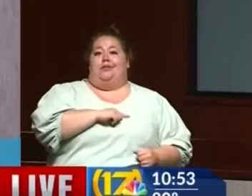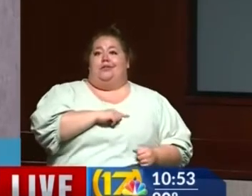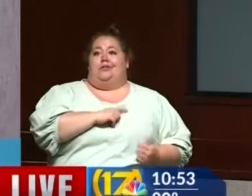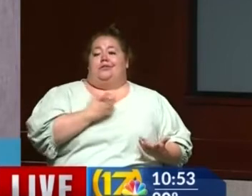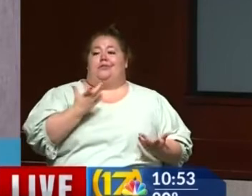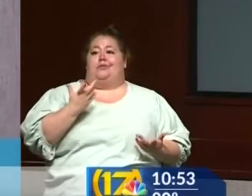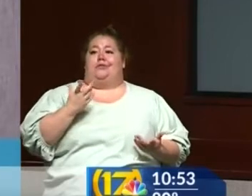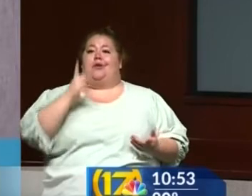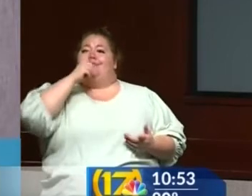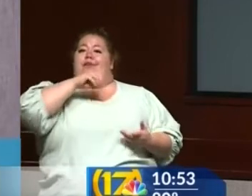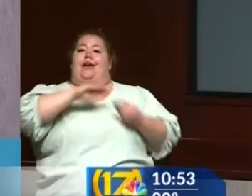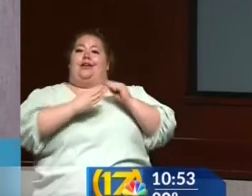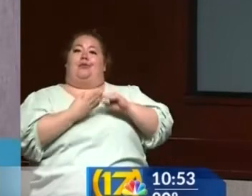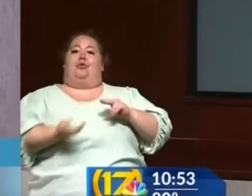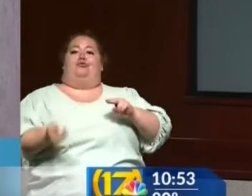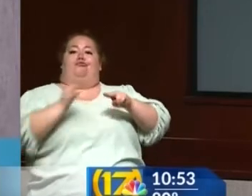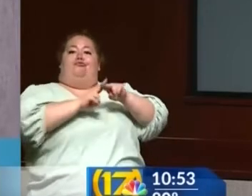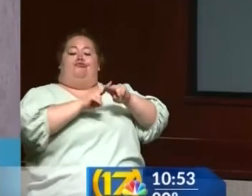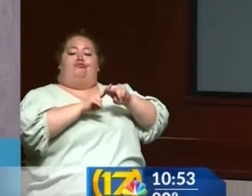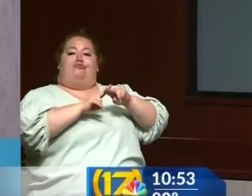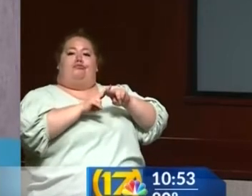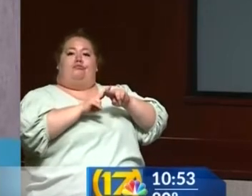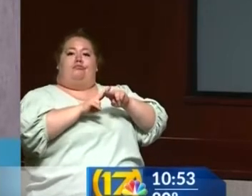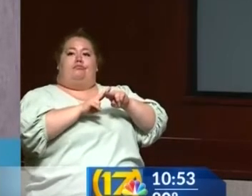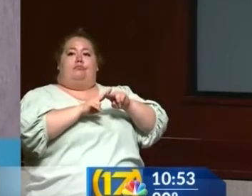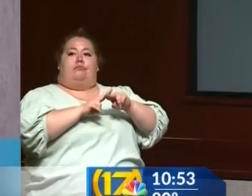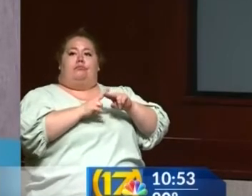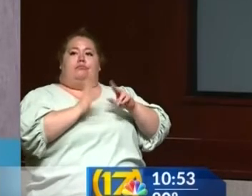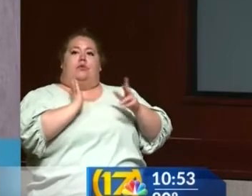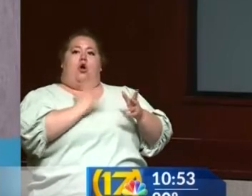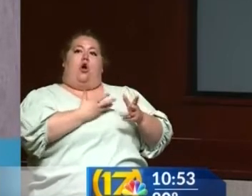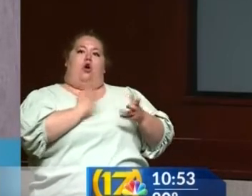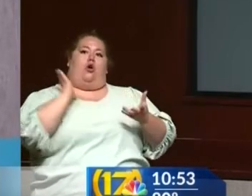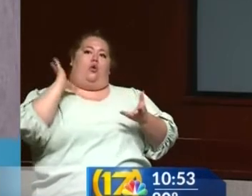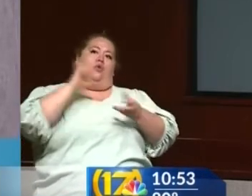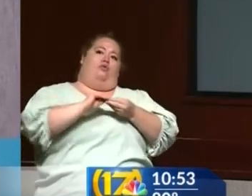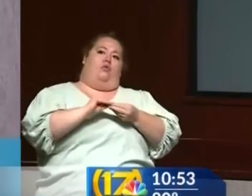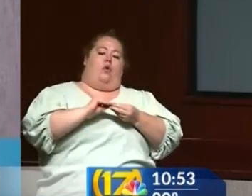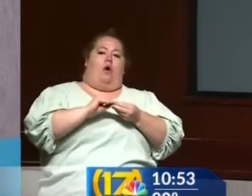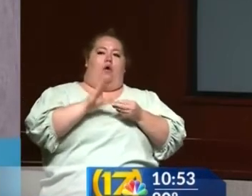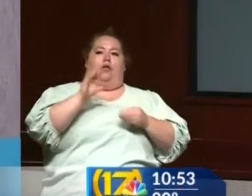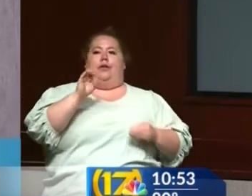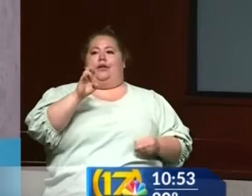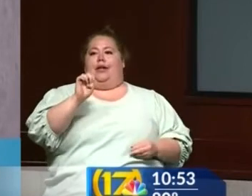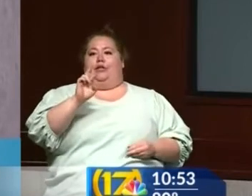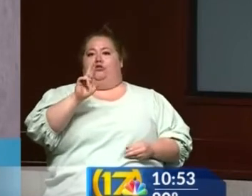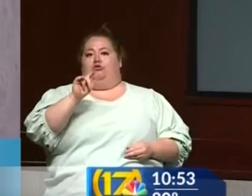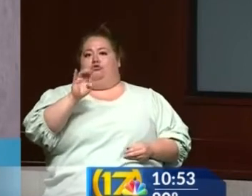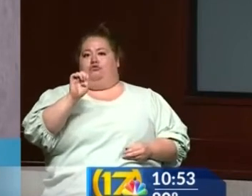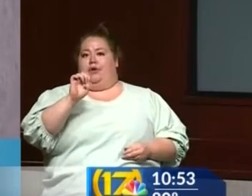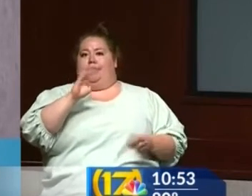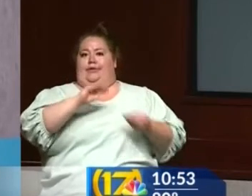artificially increasing our overall case rate numbers